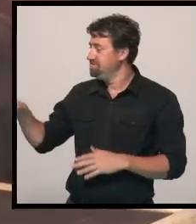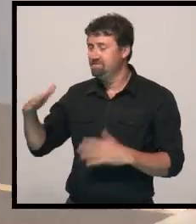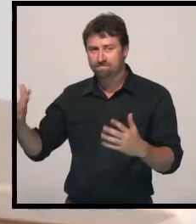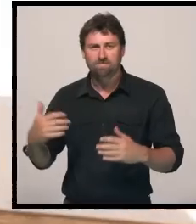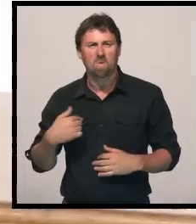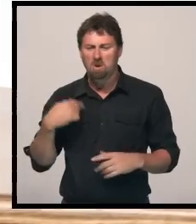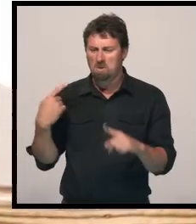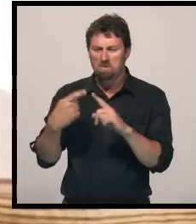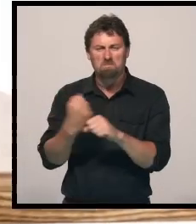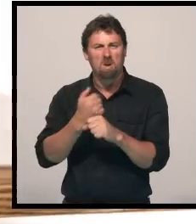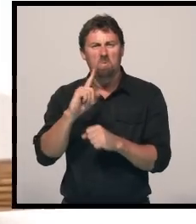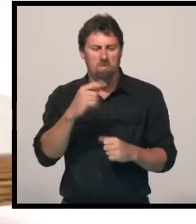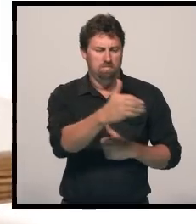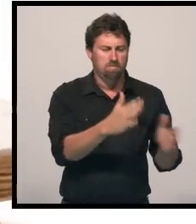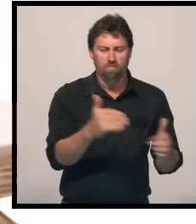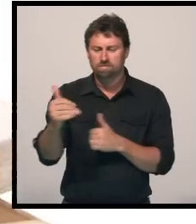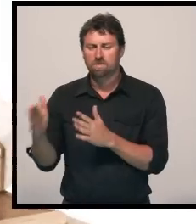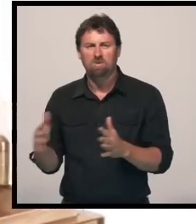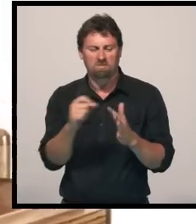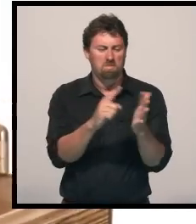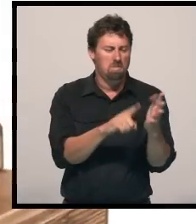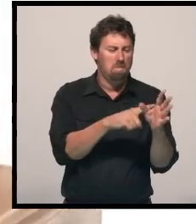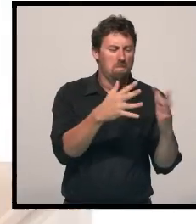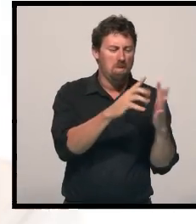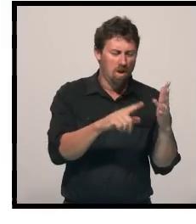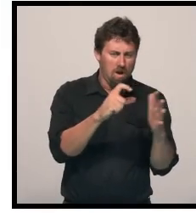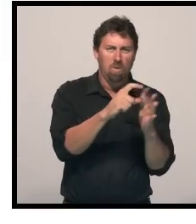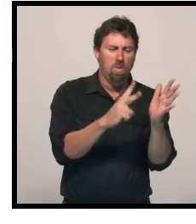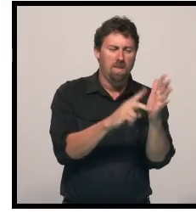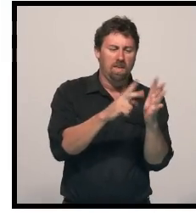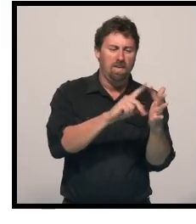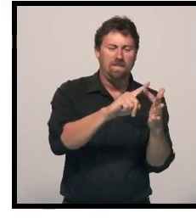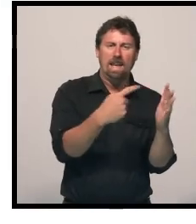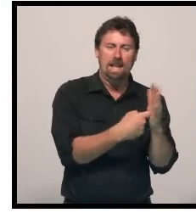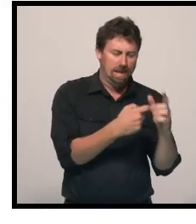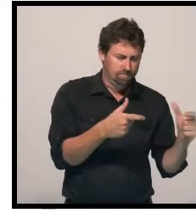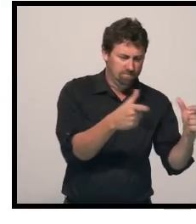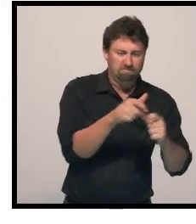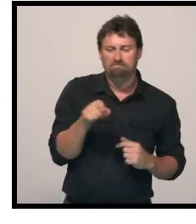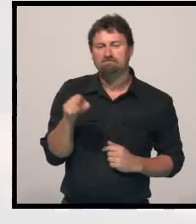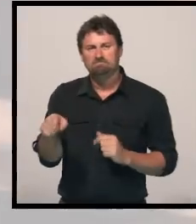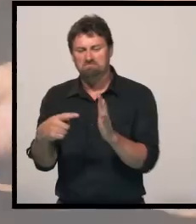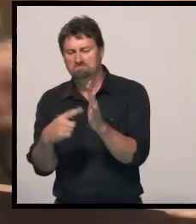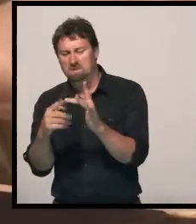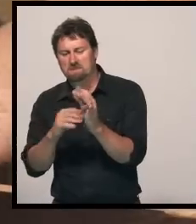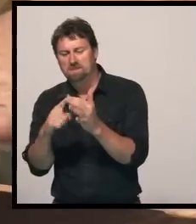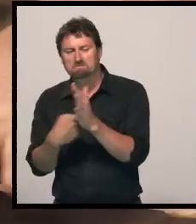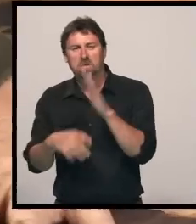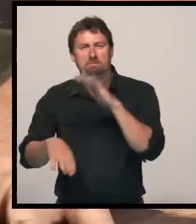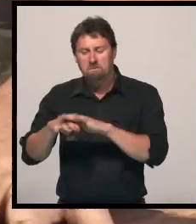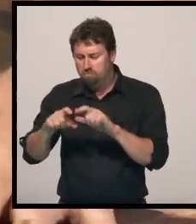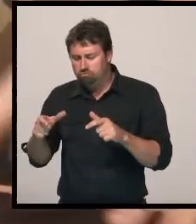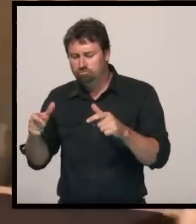a plywood box with a veneer and solid edging around it, and the other is a solid timber box made out of solid timber